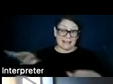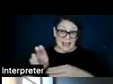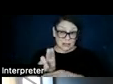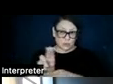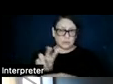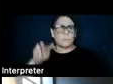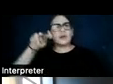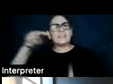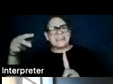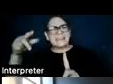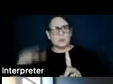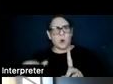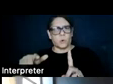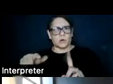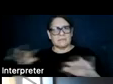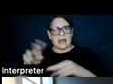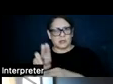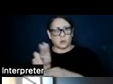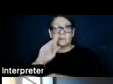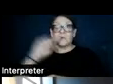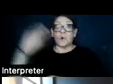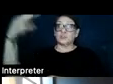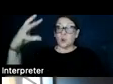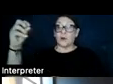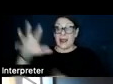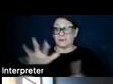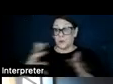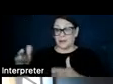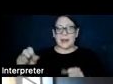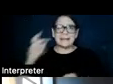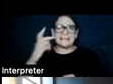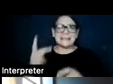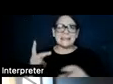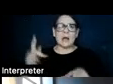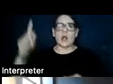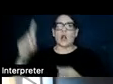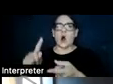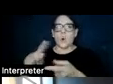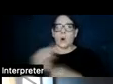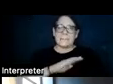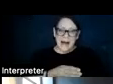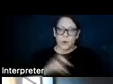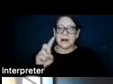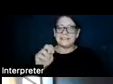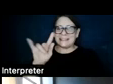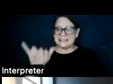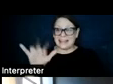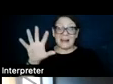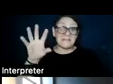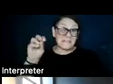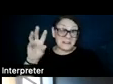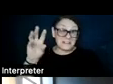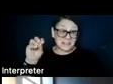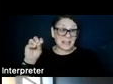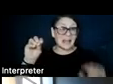lower land use efficiency of solar and wind. As you can see, there's lower power density, 50 and